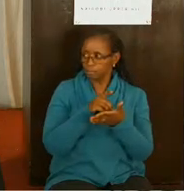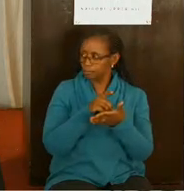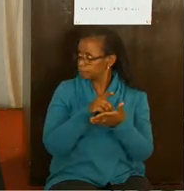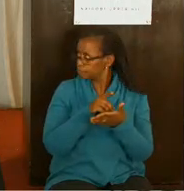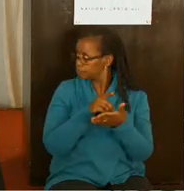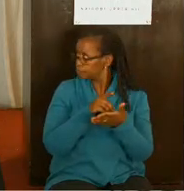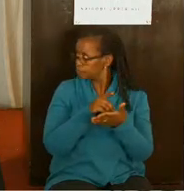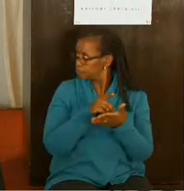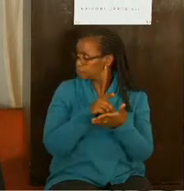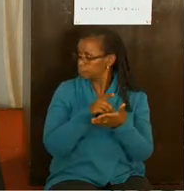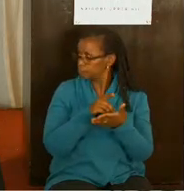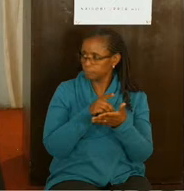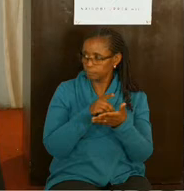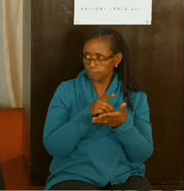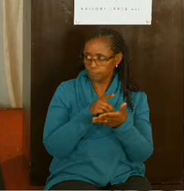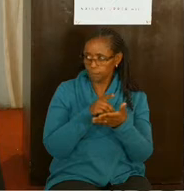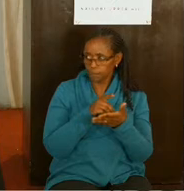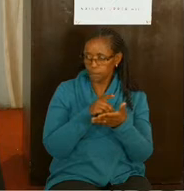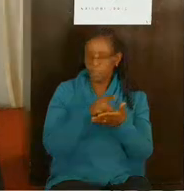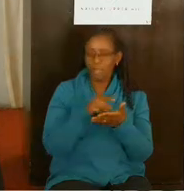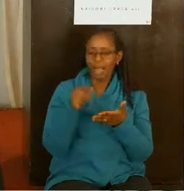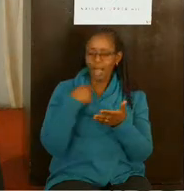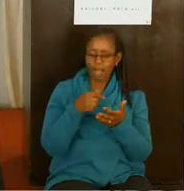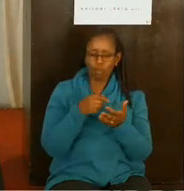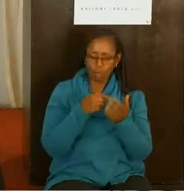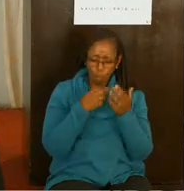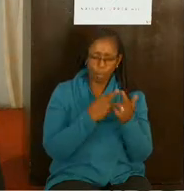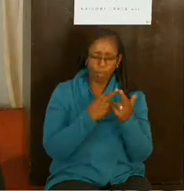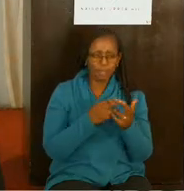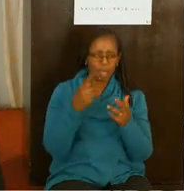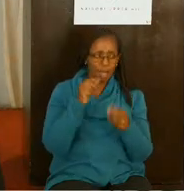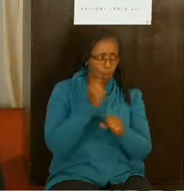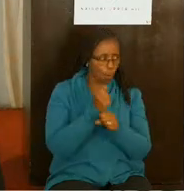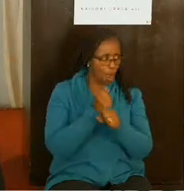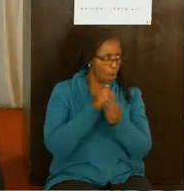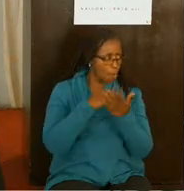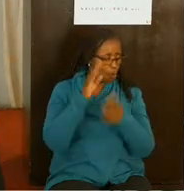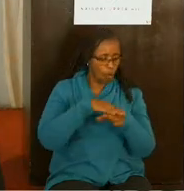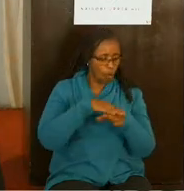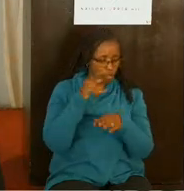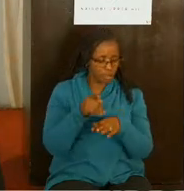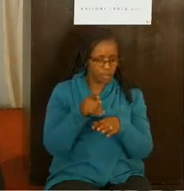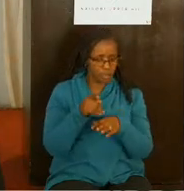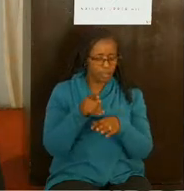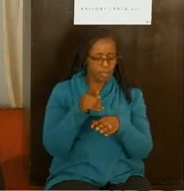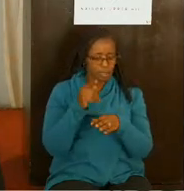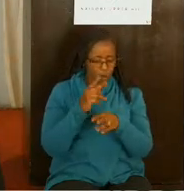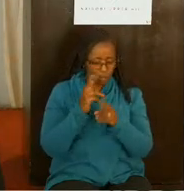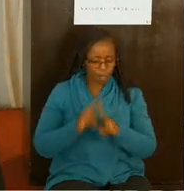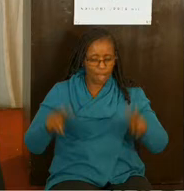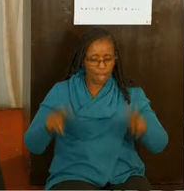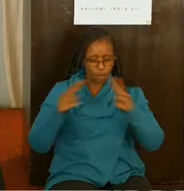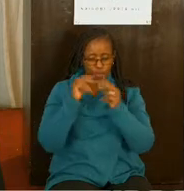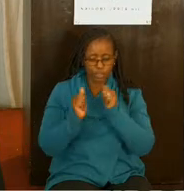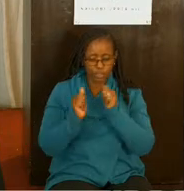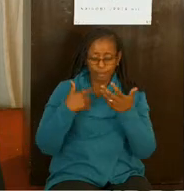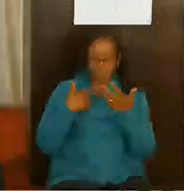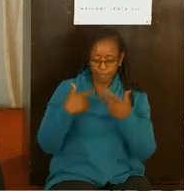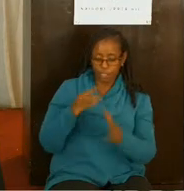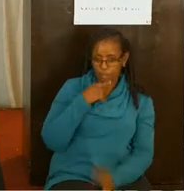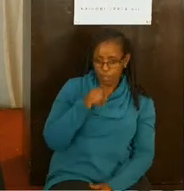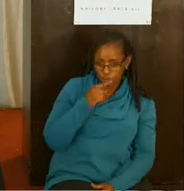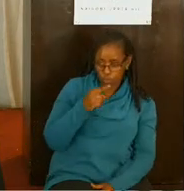wished that they had worked a little bit more on it in terms of the values that they have singled out